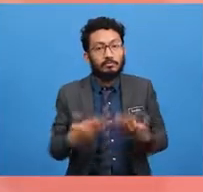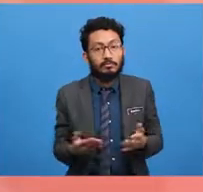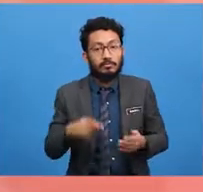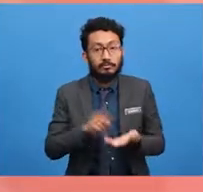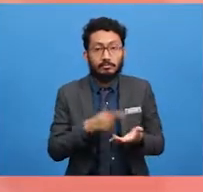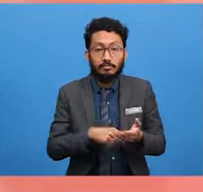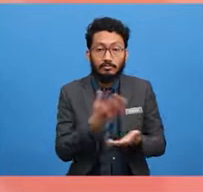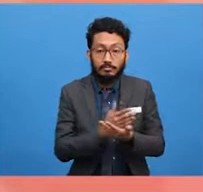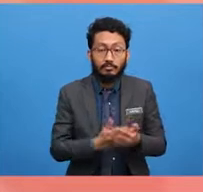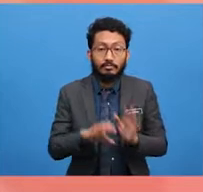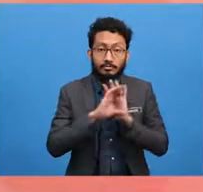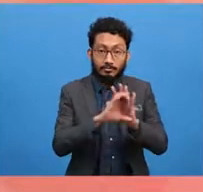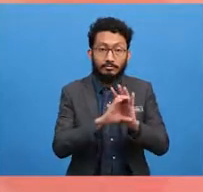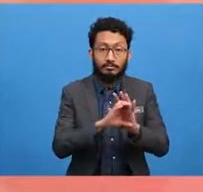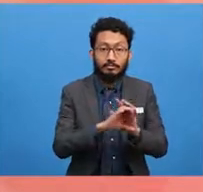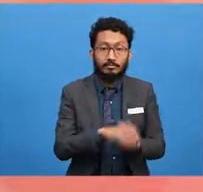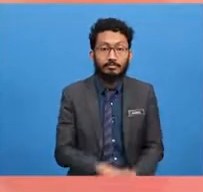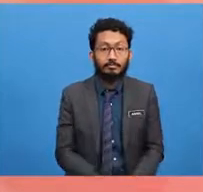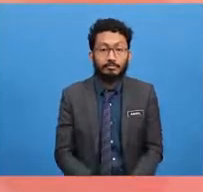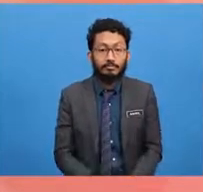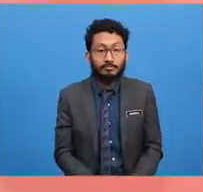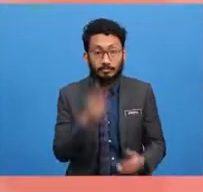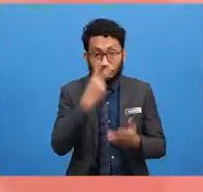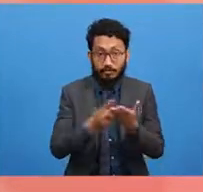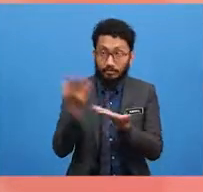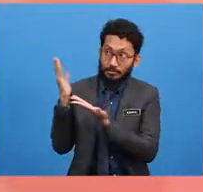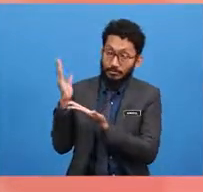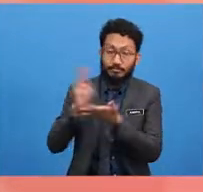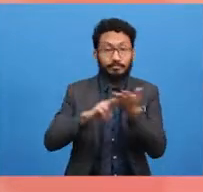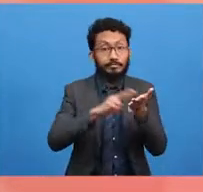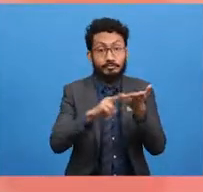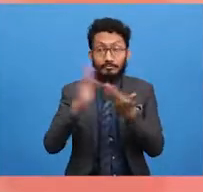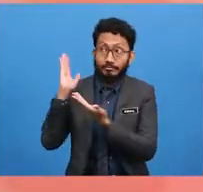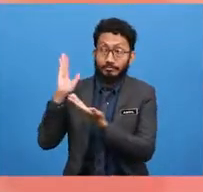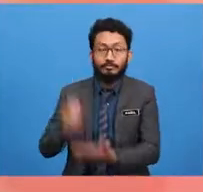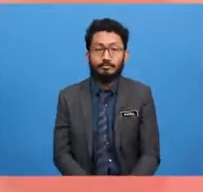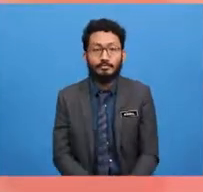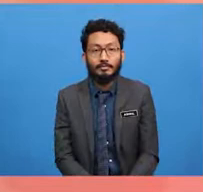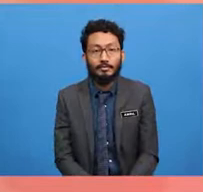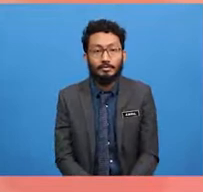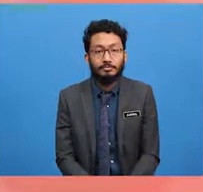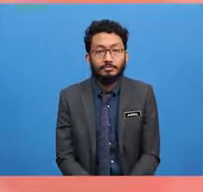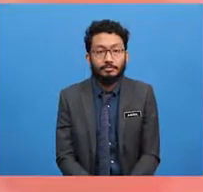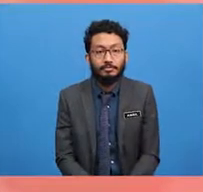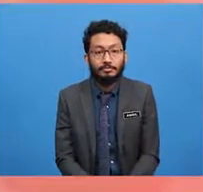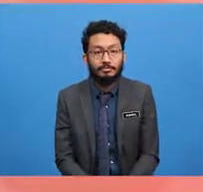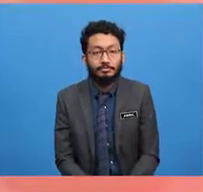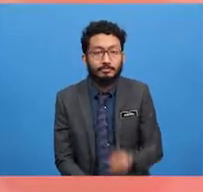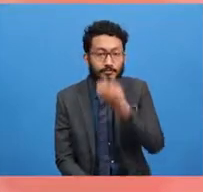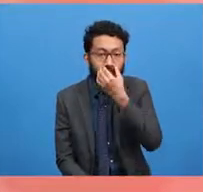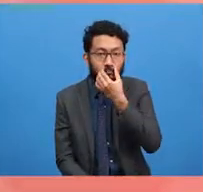To thank. I would like, or I want to thank you. Thanks